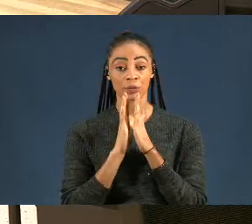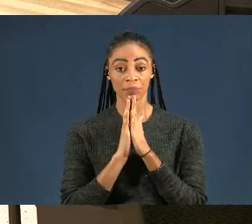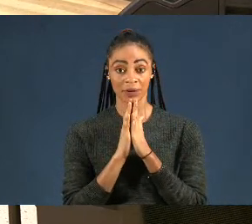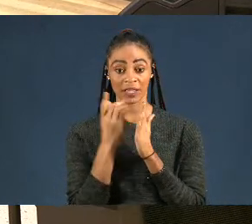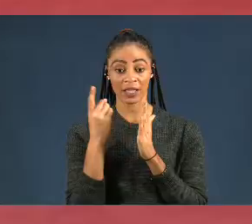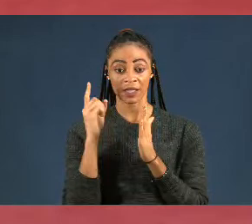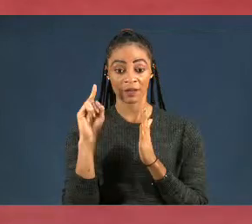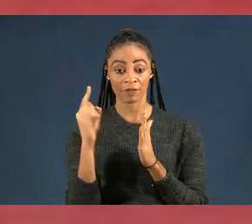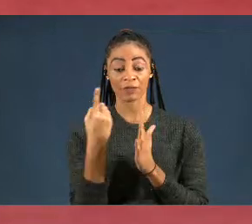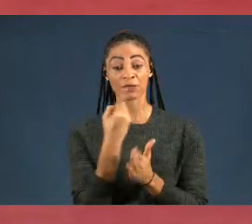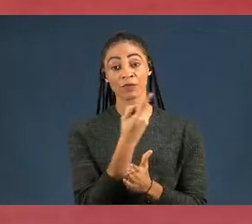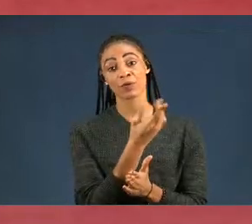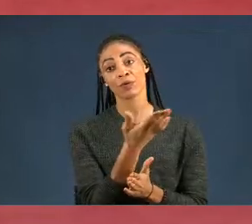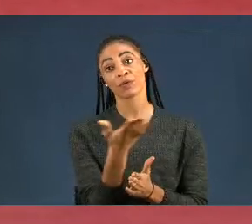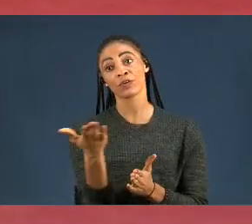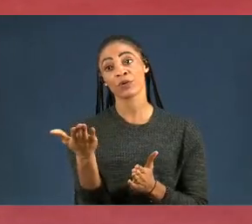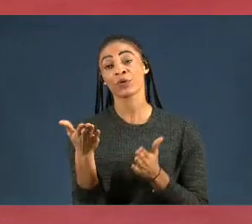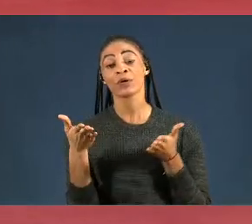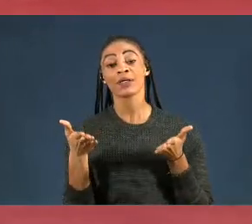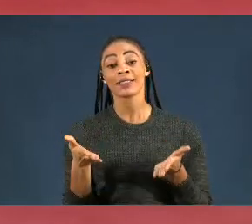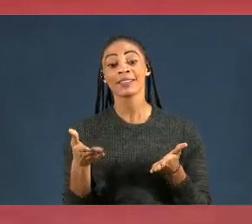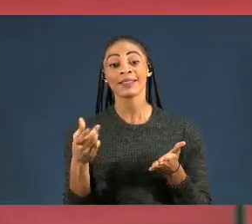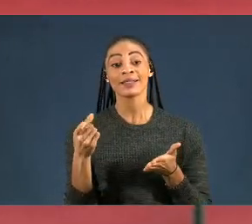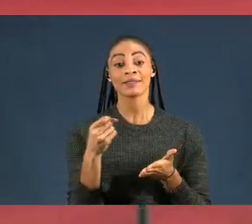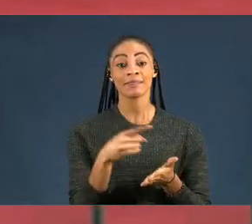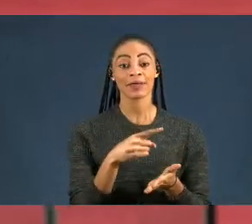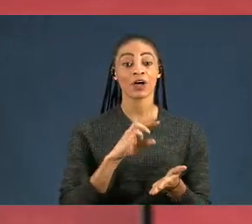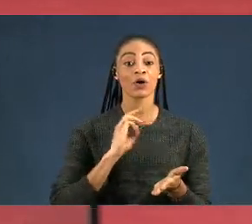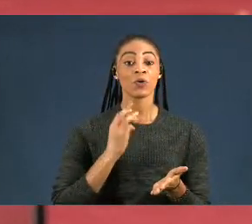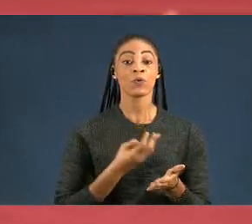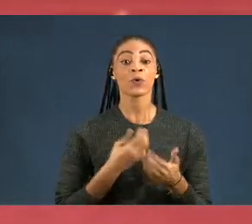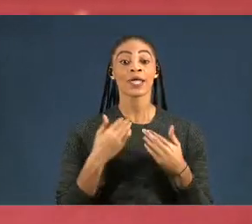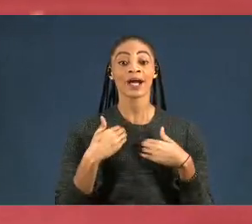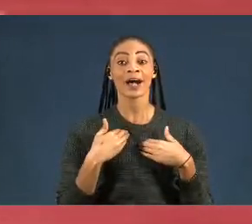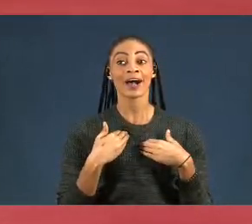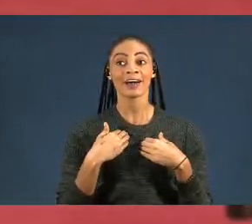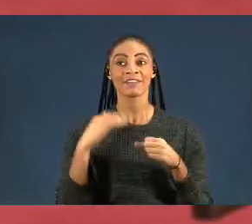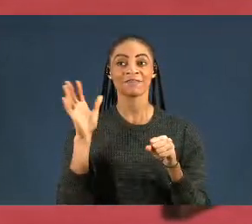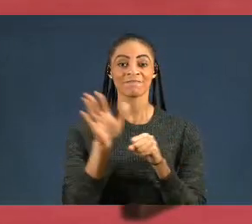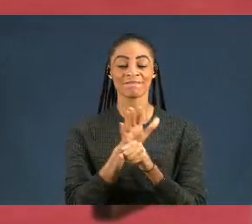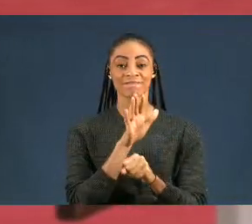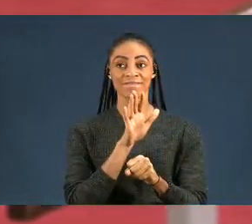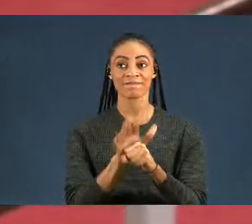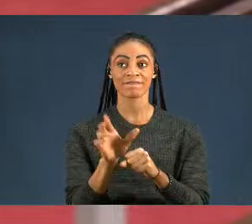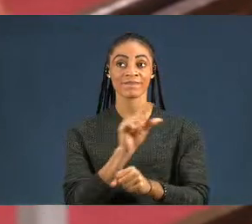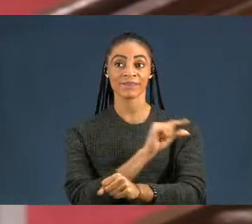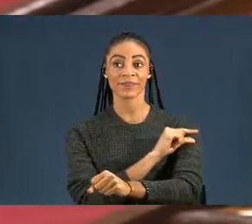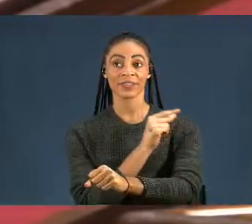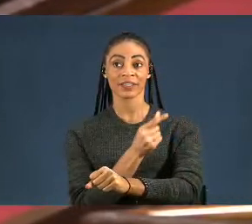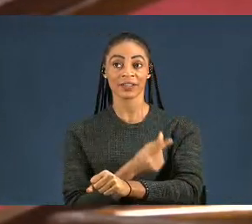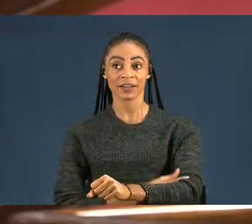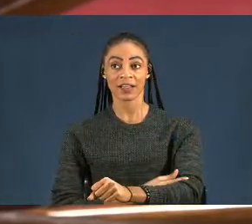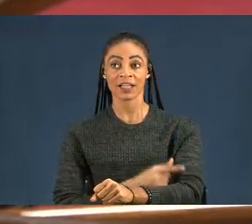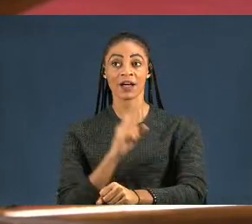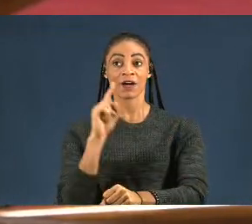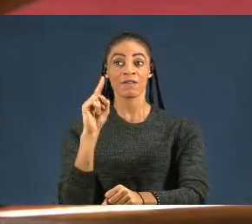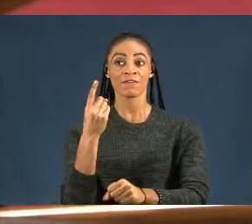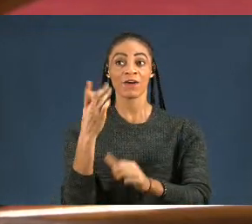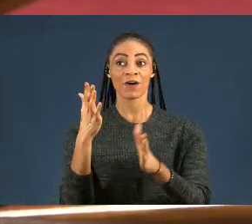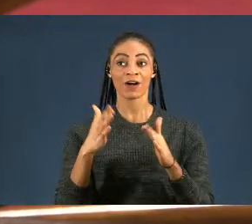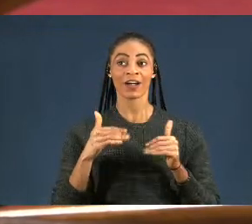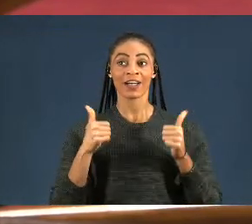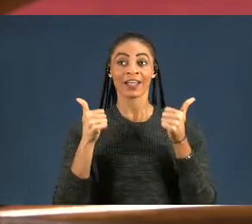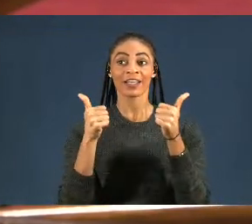thing. Because this month there is grace. There is abundant grace. There is overflowing grace for the healing of